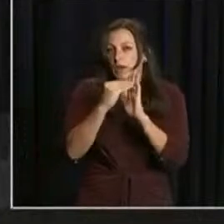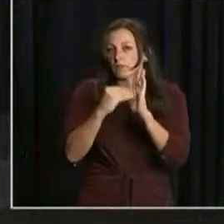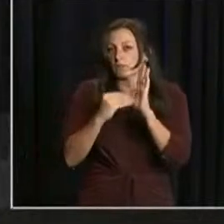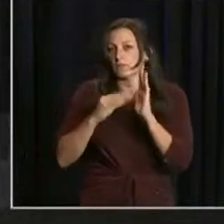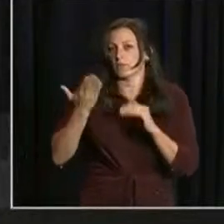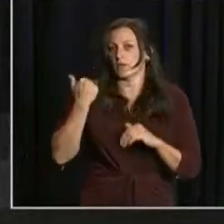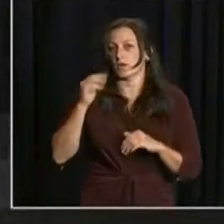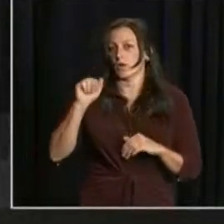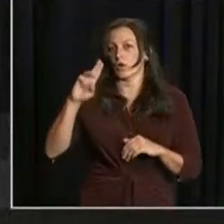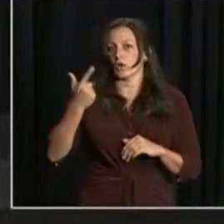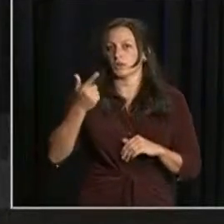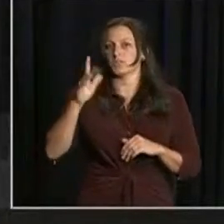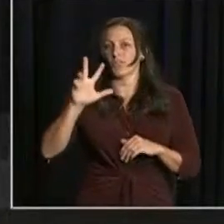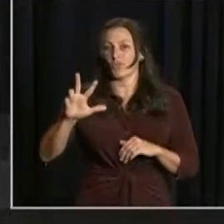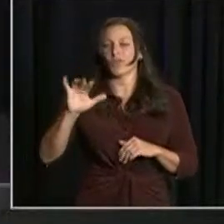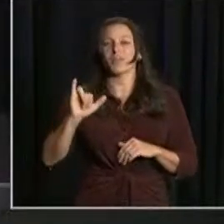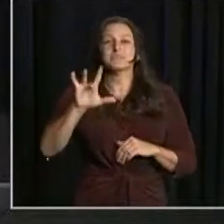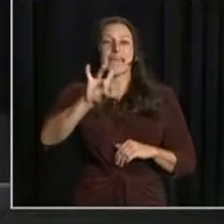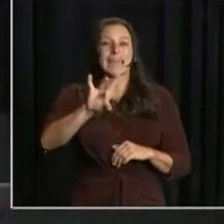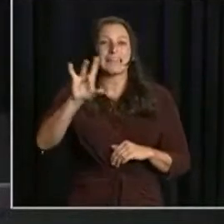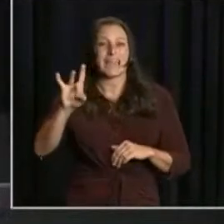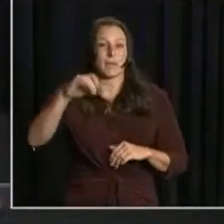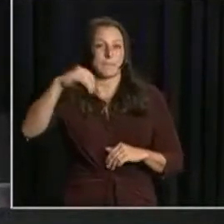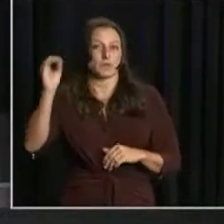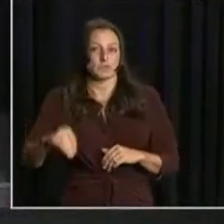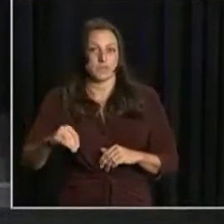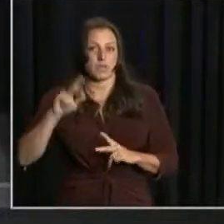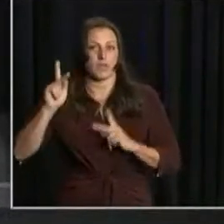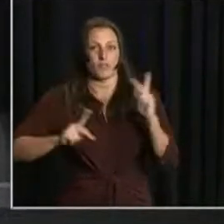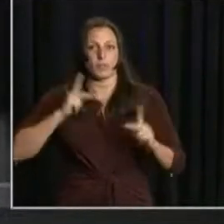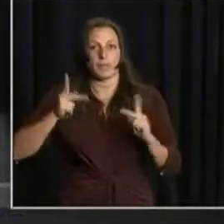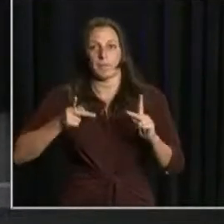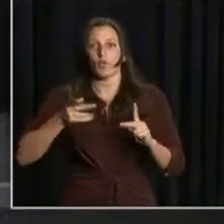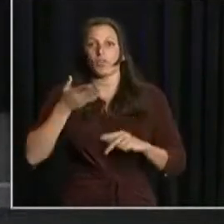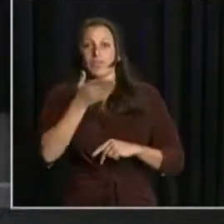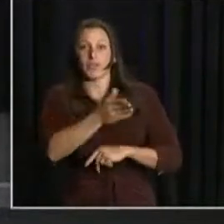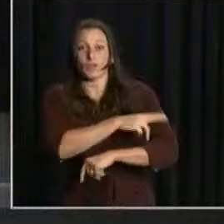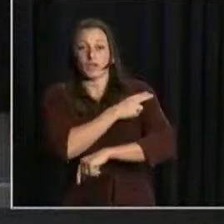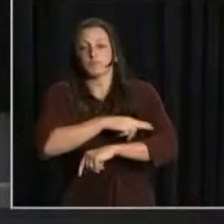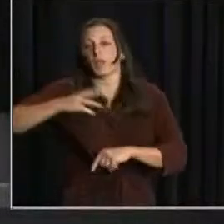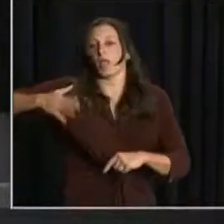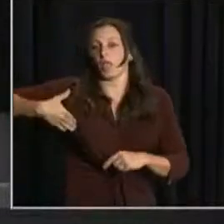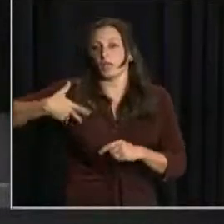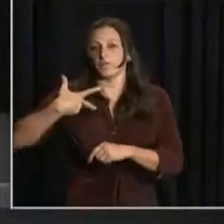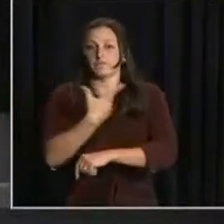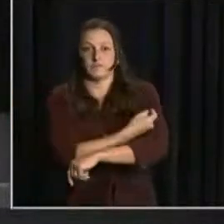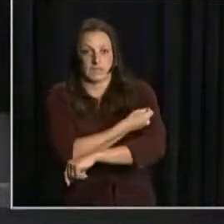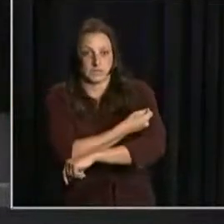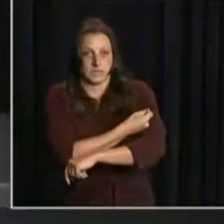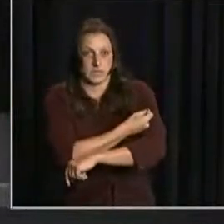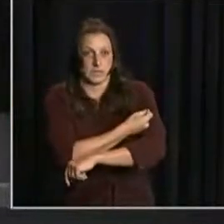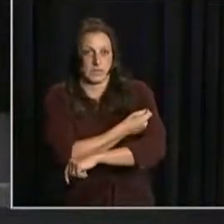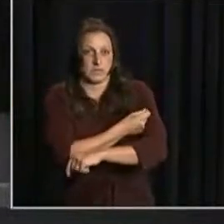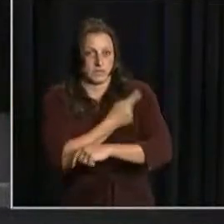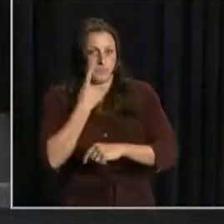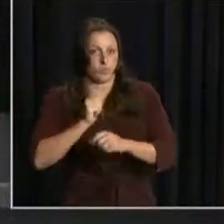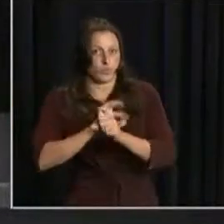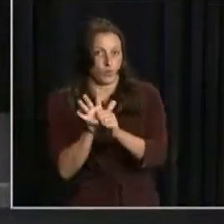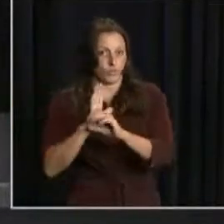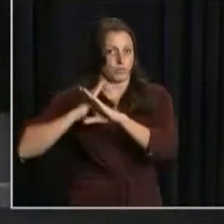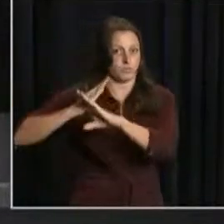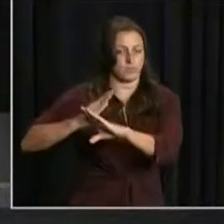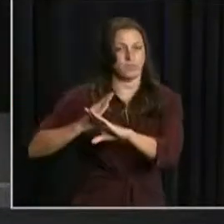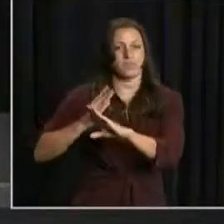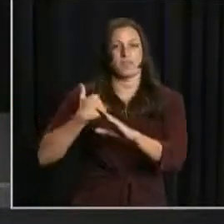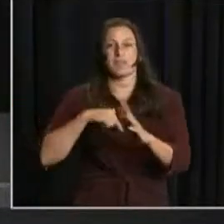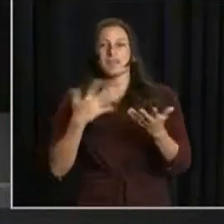was 88% were unvaccinated. We've moved anywhere from 90s